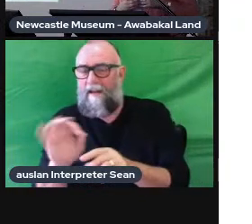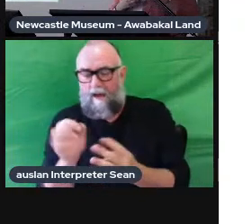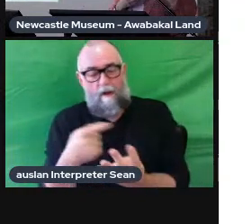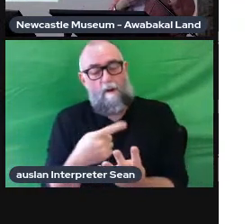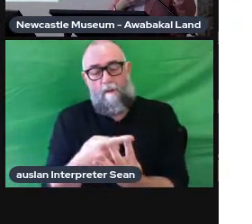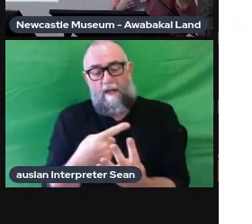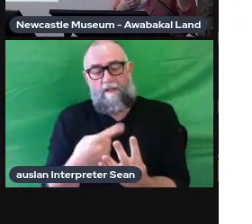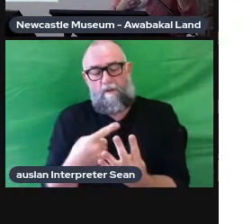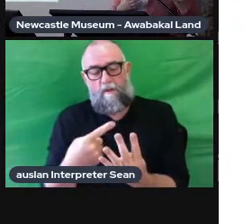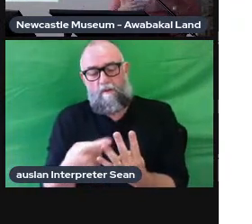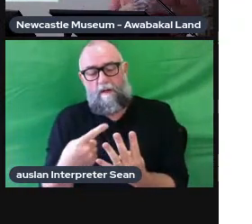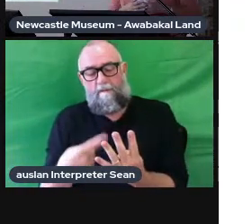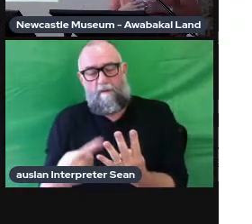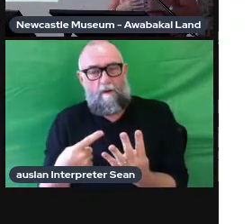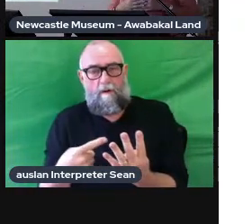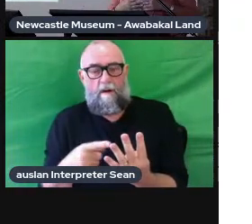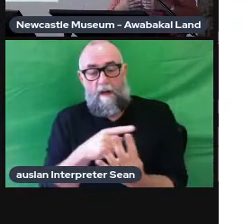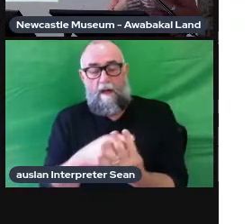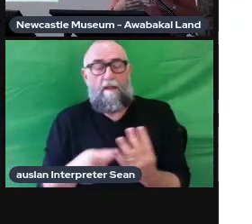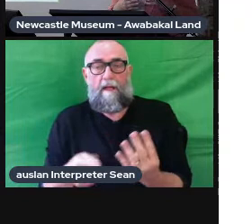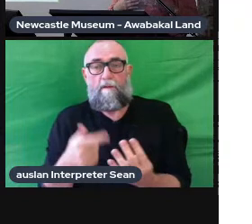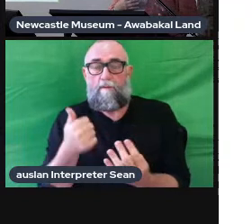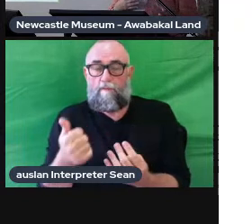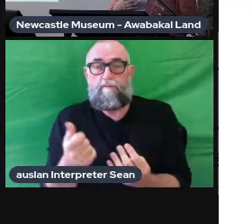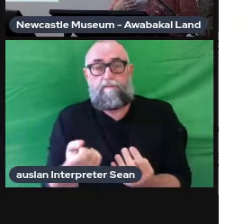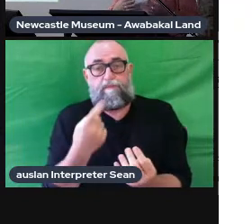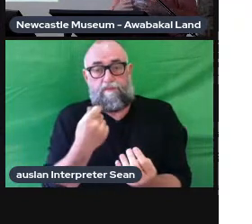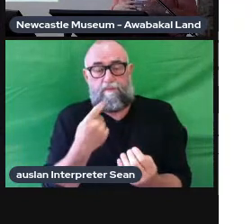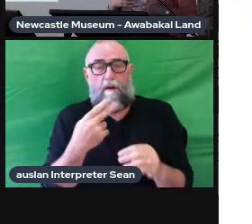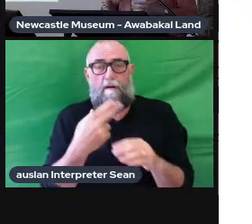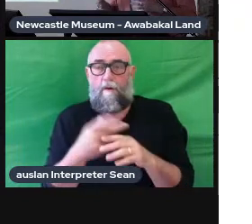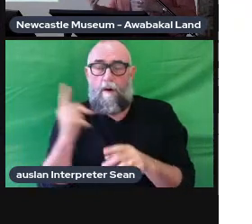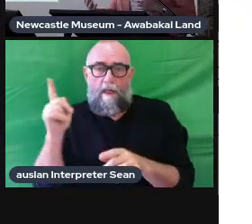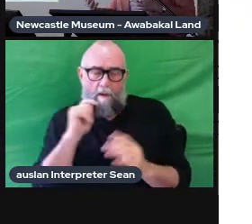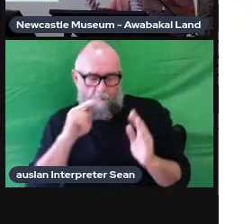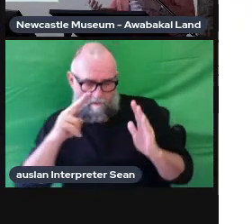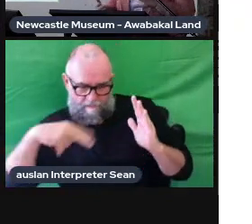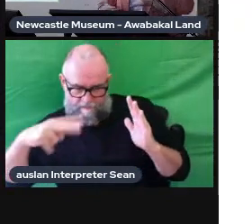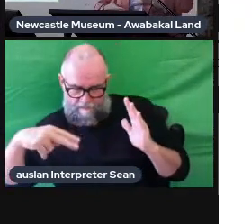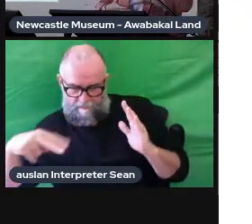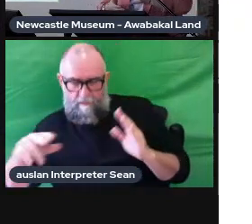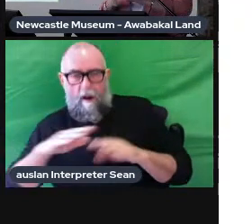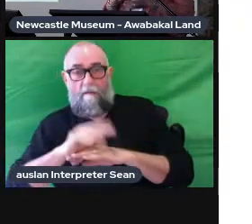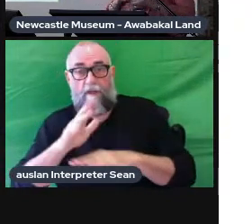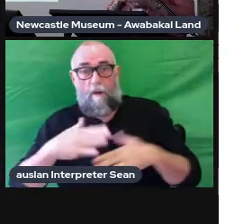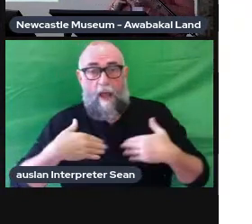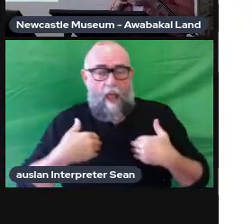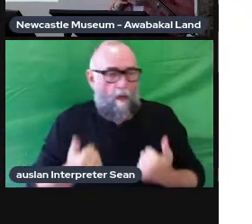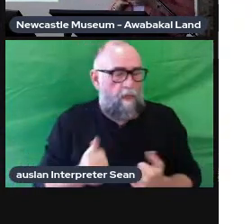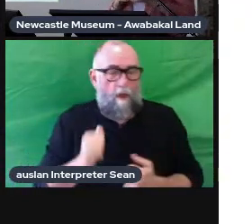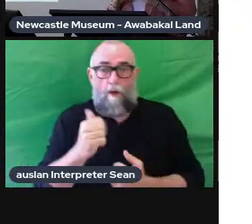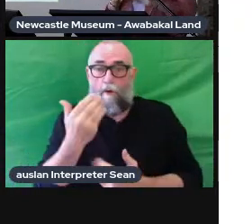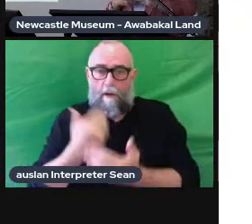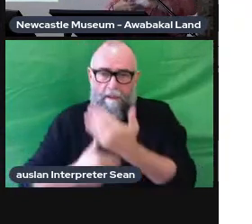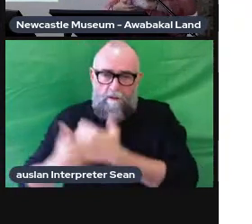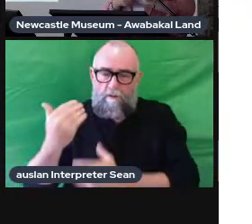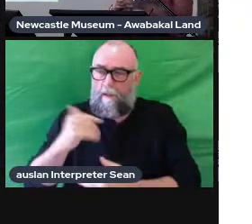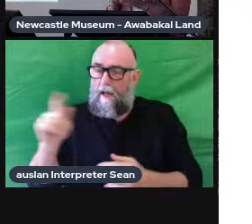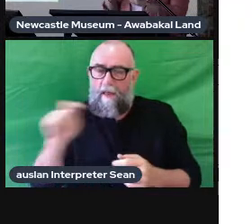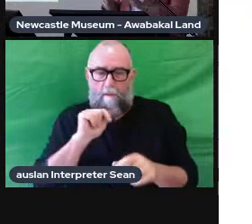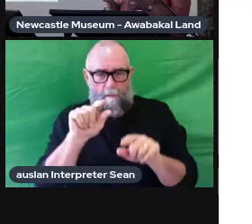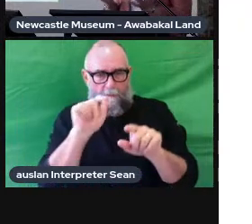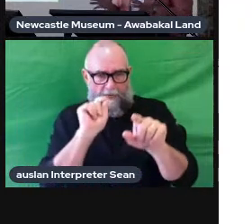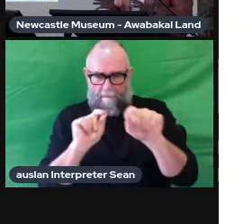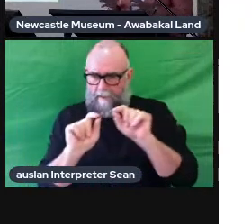responding to medicines, what else is happening in the background in terms of your health history, other medications, and they will choose a combination that's